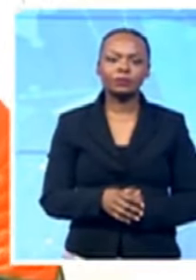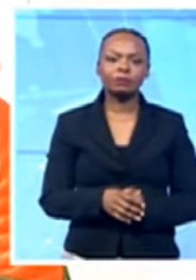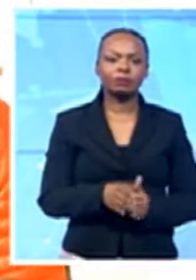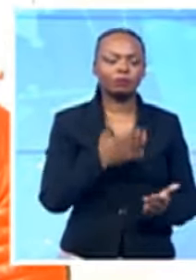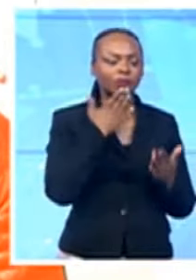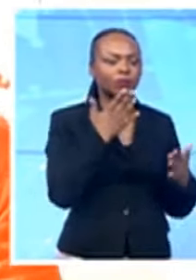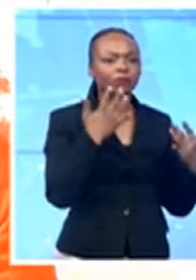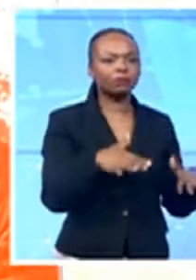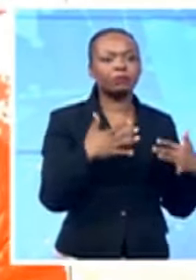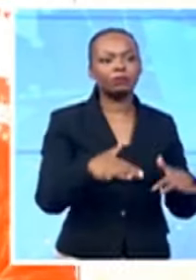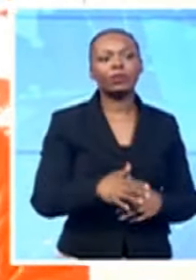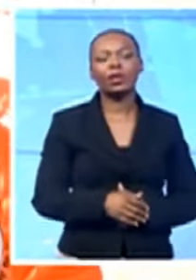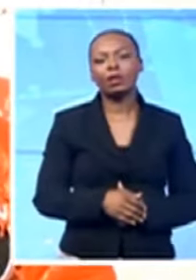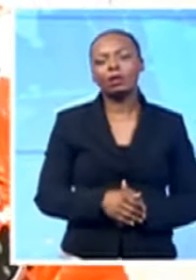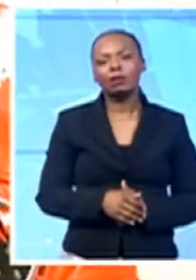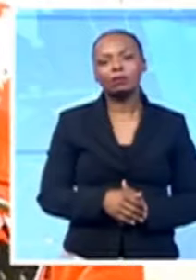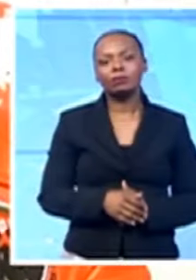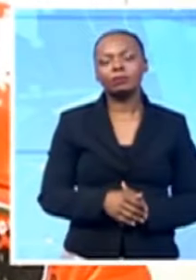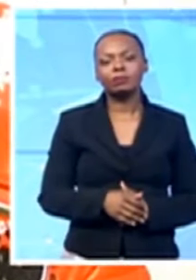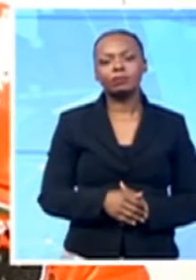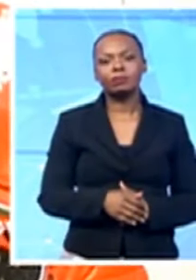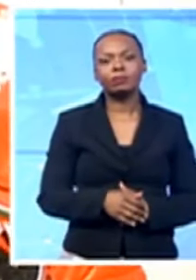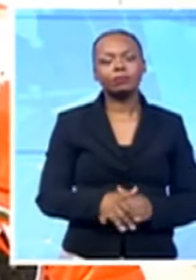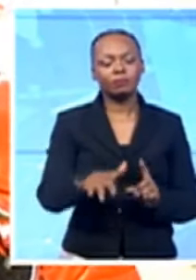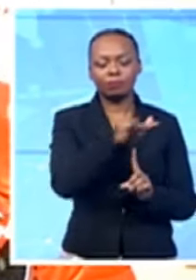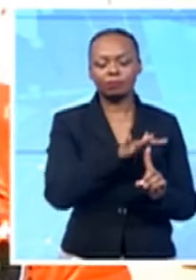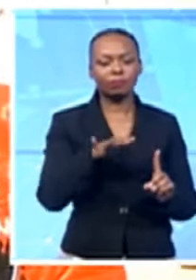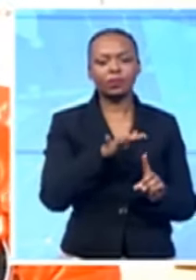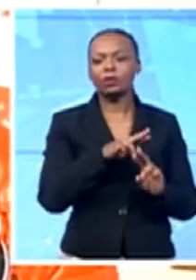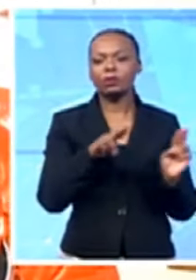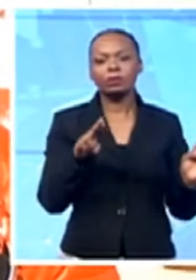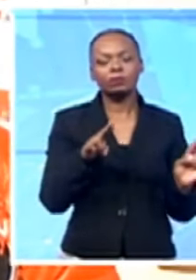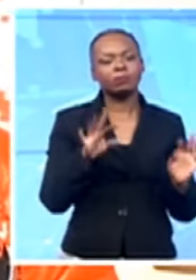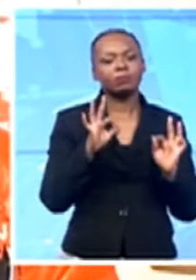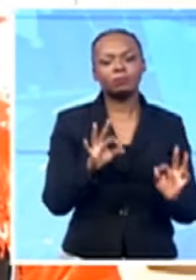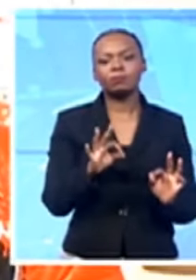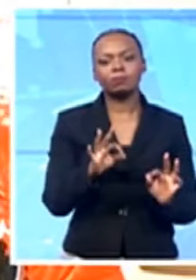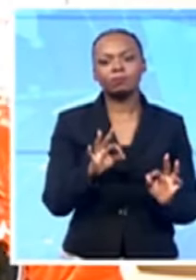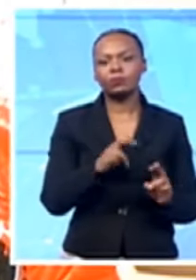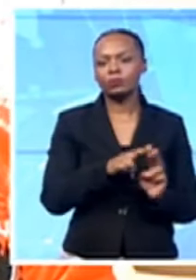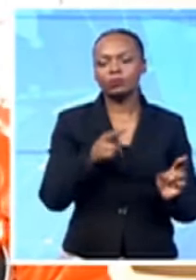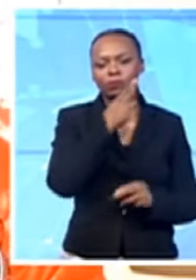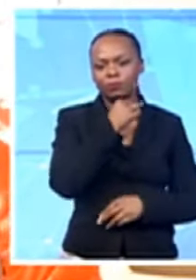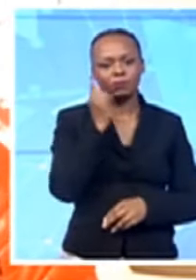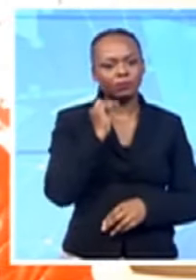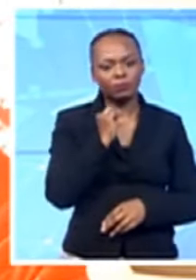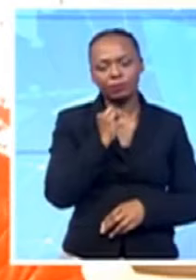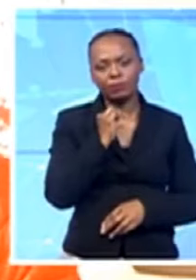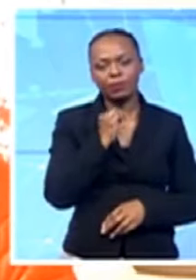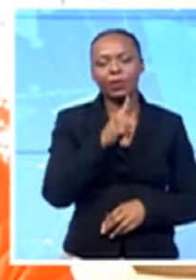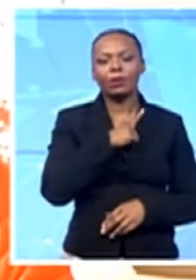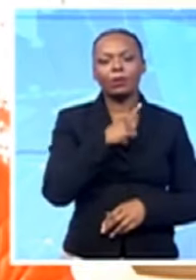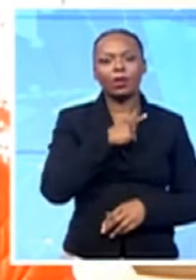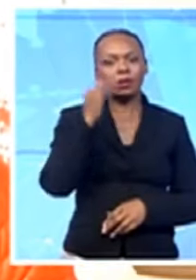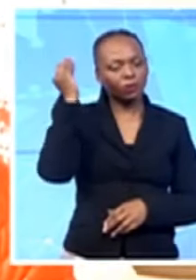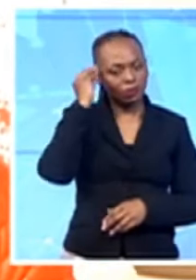pleasing. You would recall that we are a very big province in terms of the numbers. We, as the